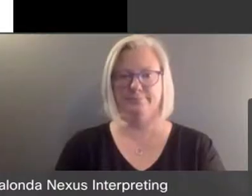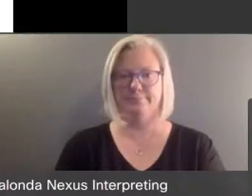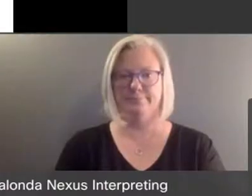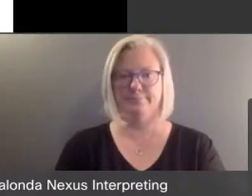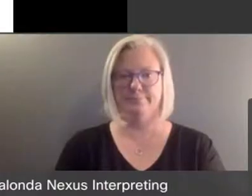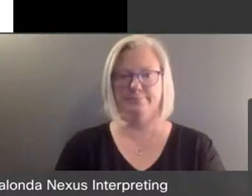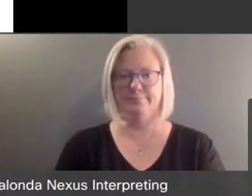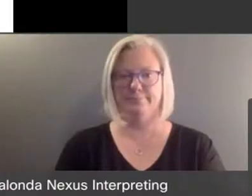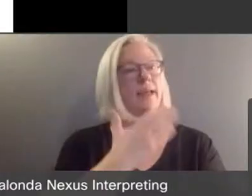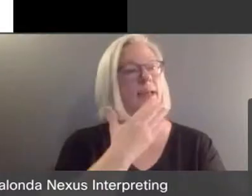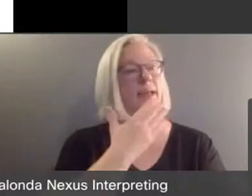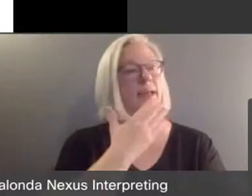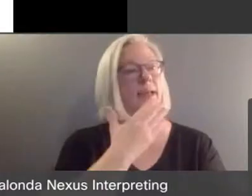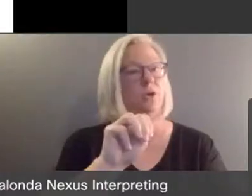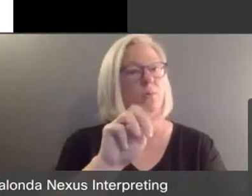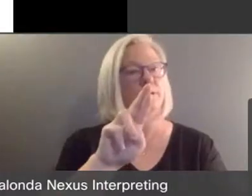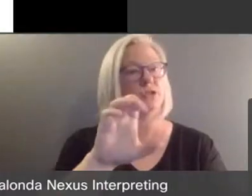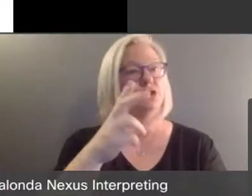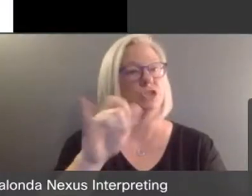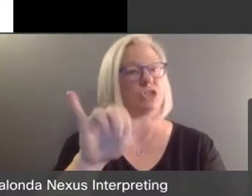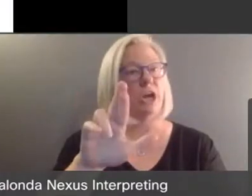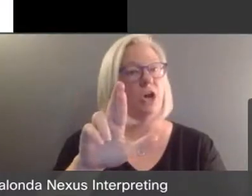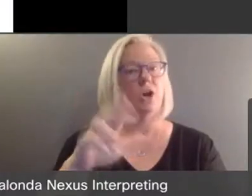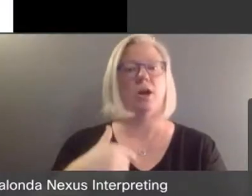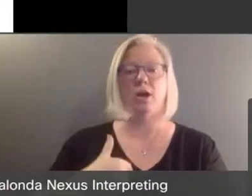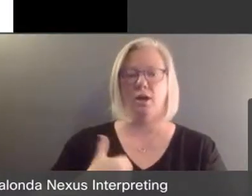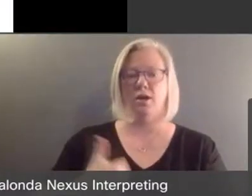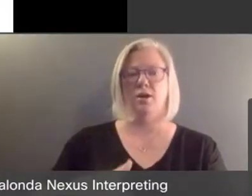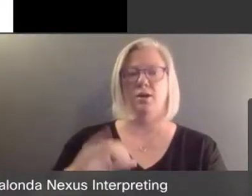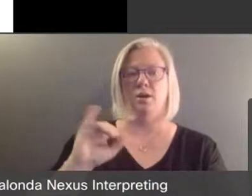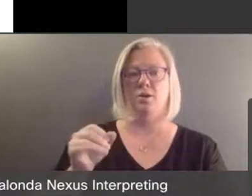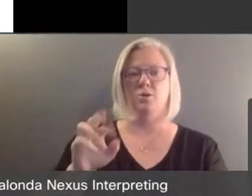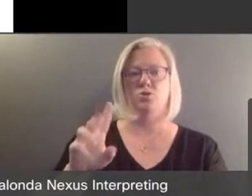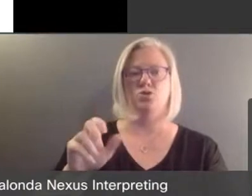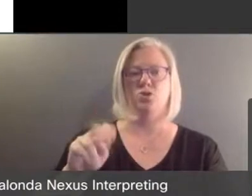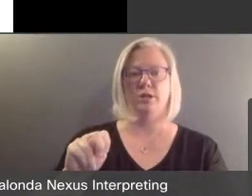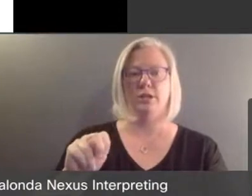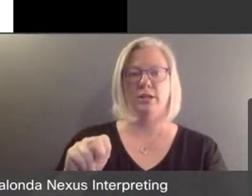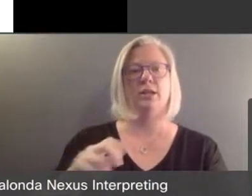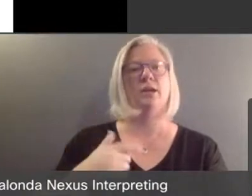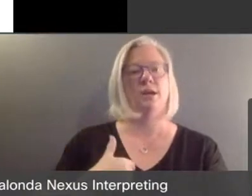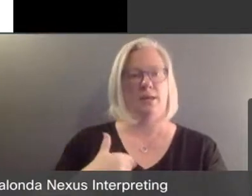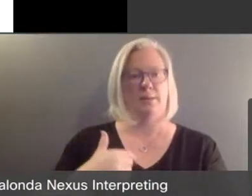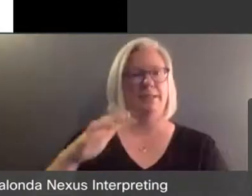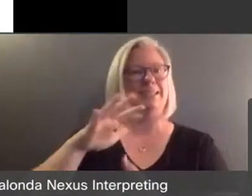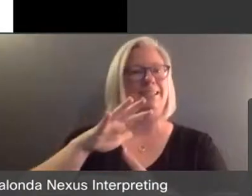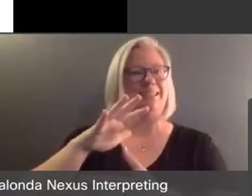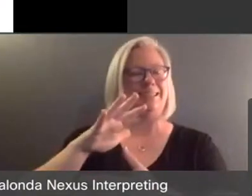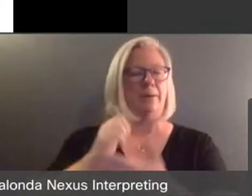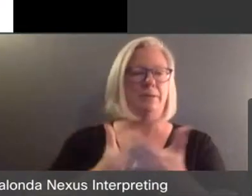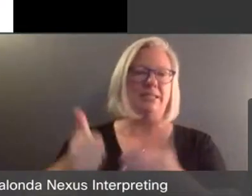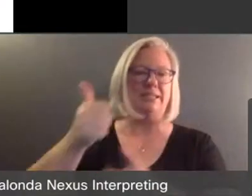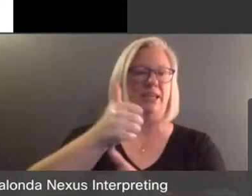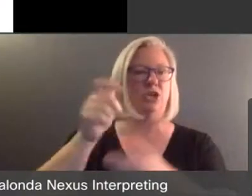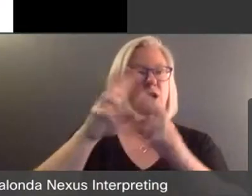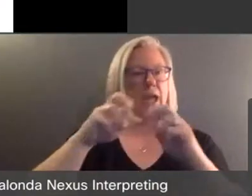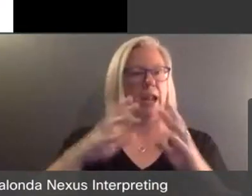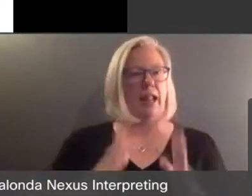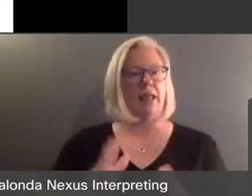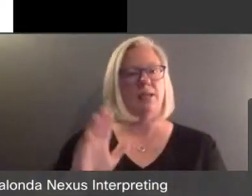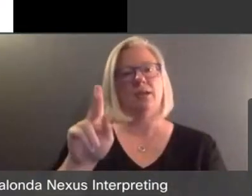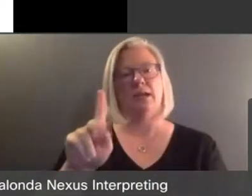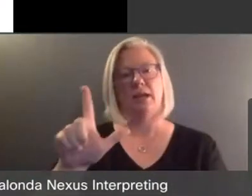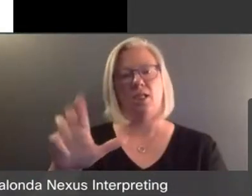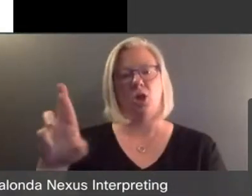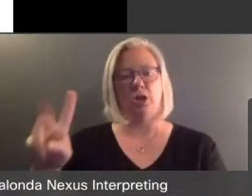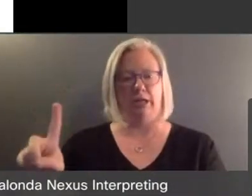Thank you, Mr. Chair. Jordan Milholland, Kansas Legislative Research Department. I'm a senior analyst with KLRD, and I'm our